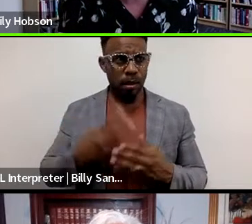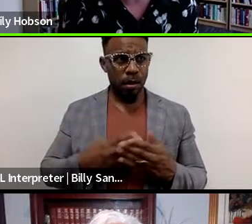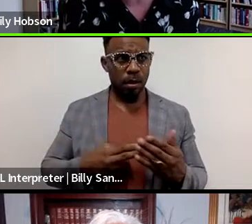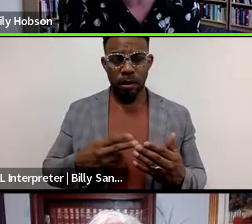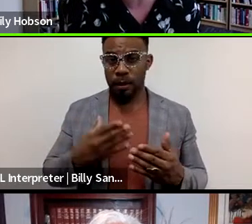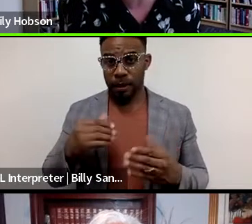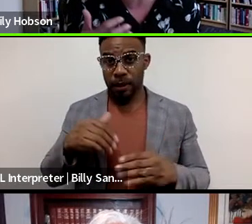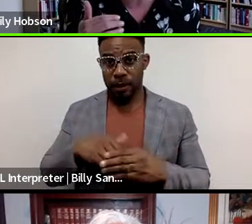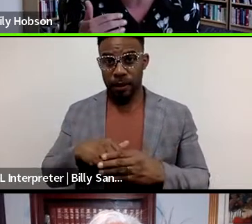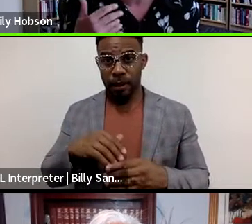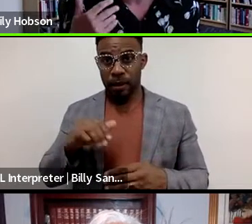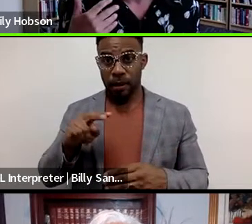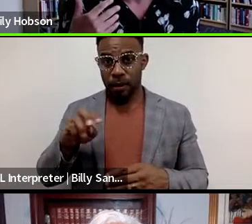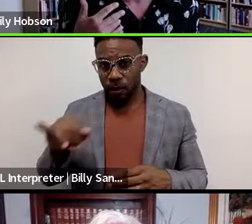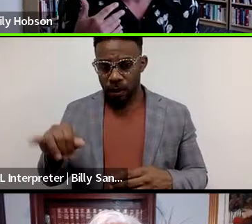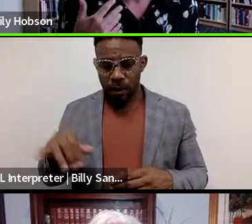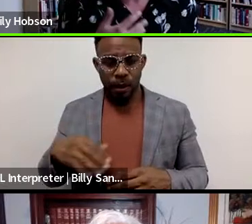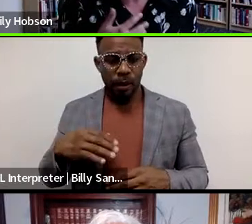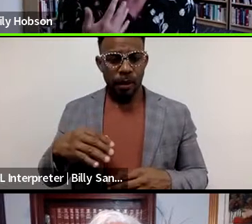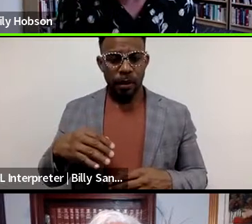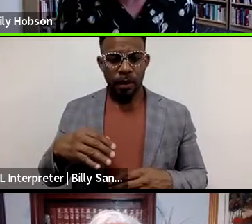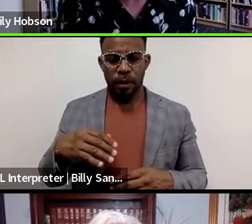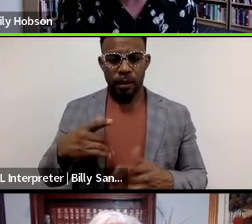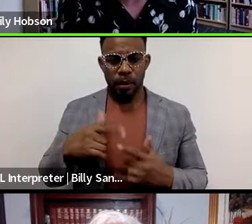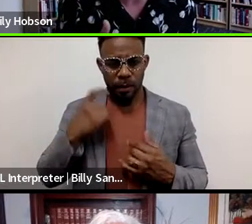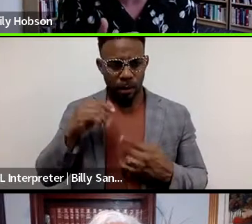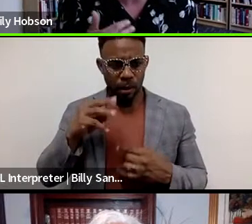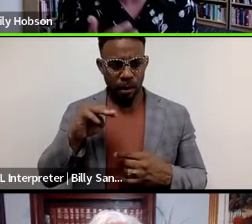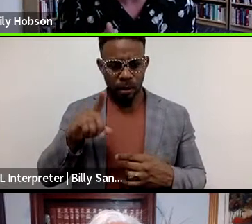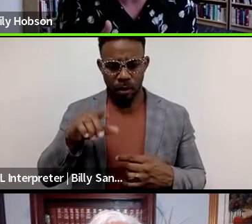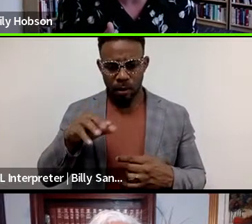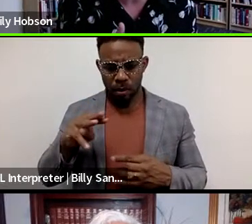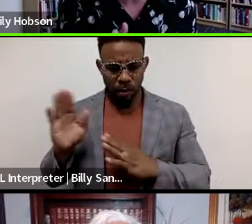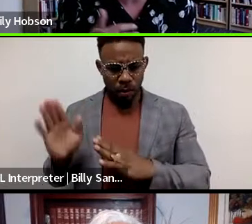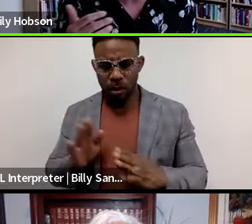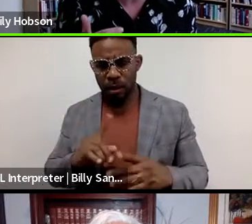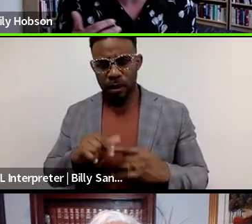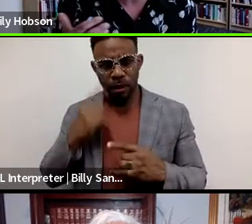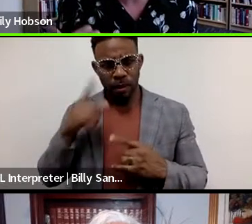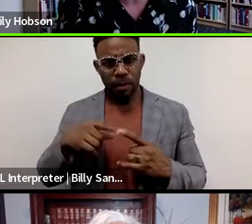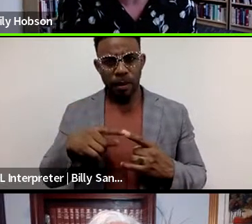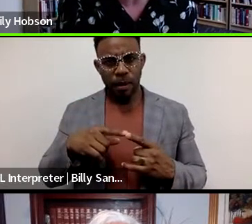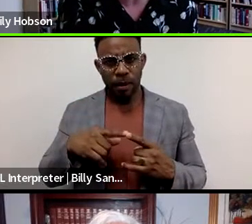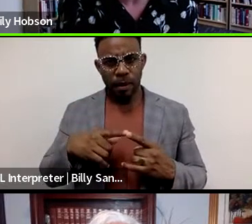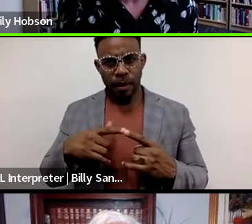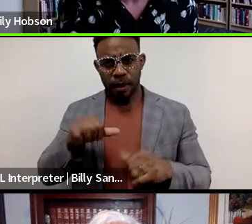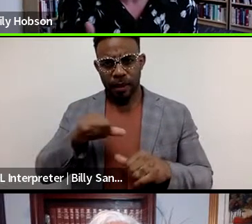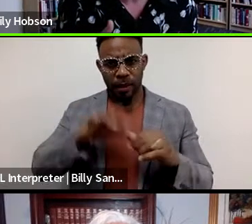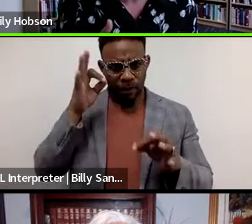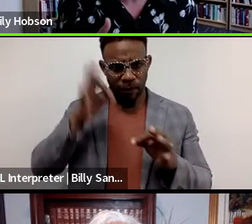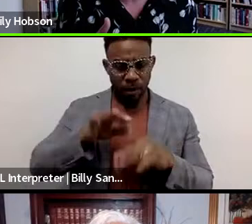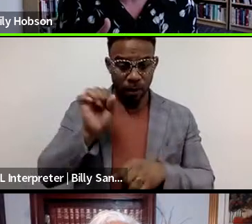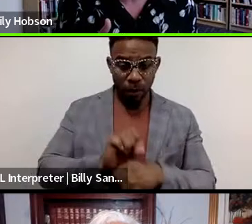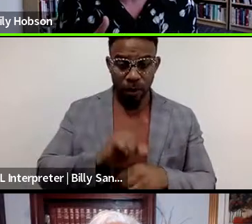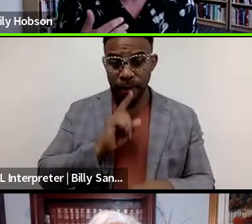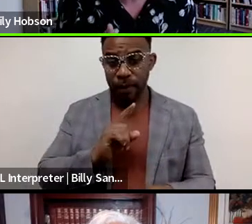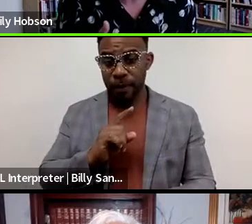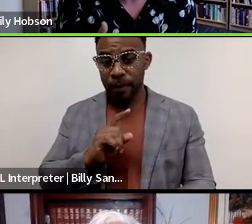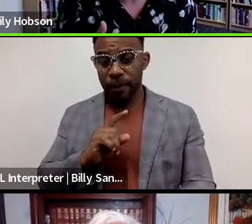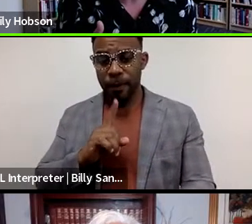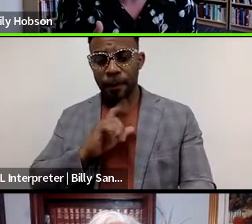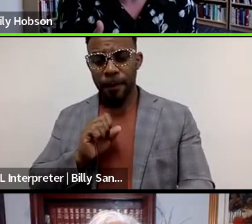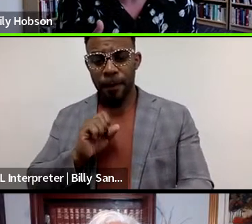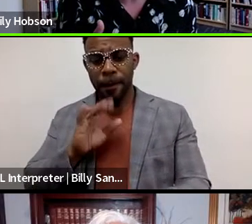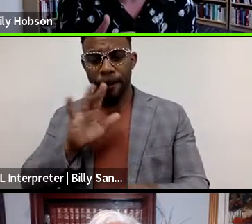both and in the NOI, like thinking about Muslim organizing and also thinking about interfaith work is